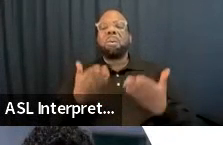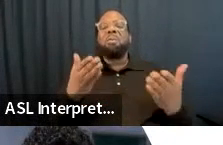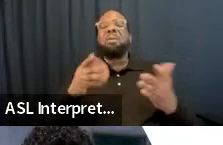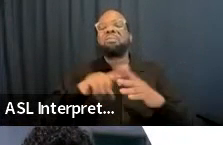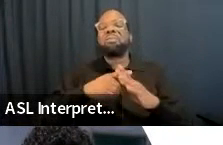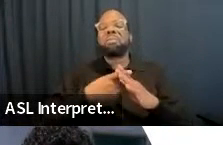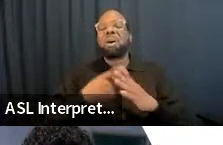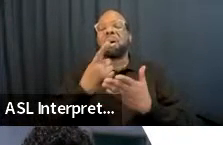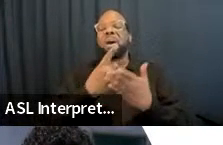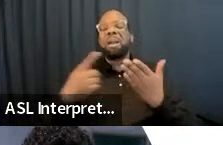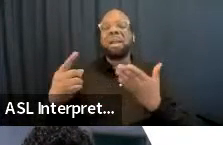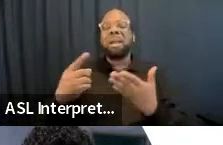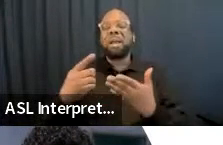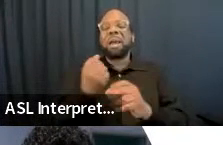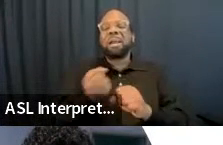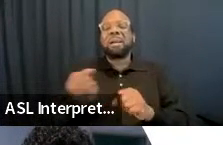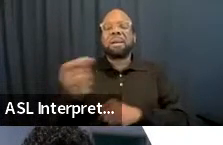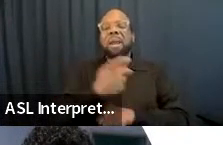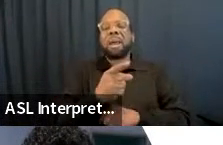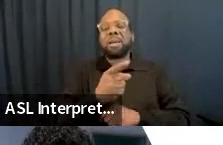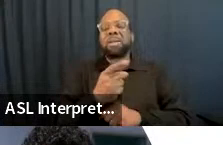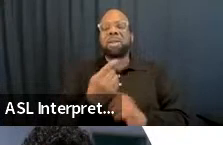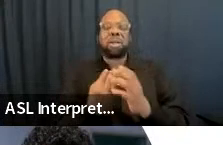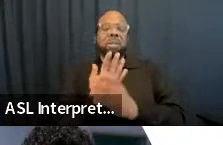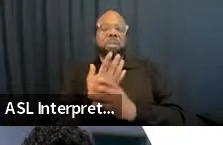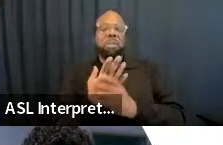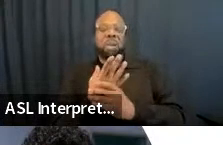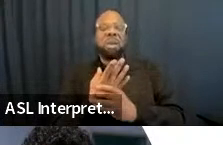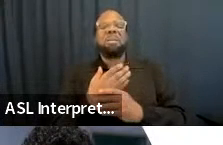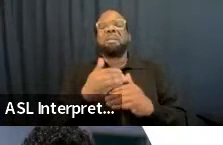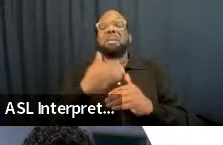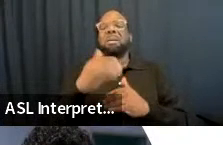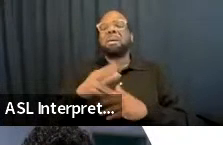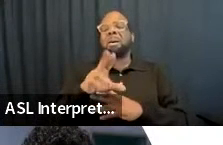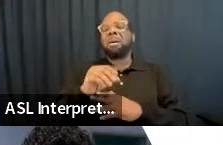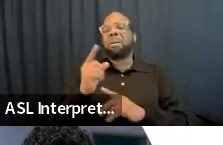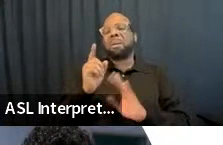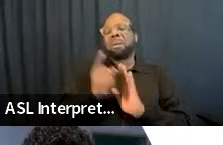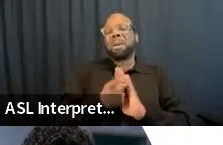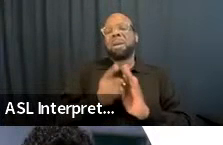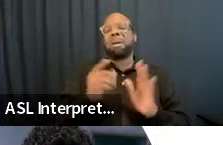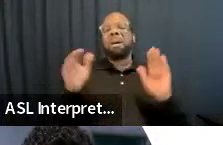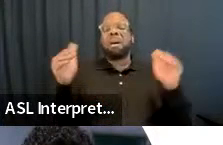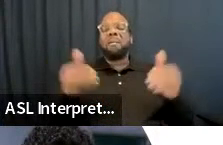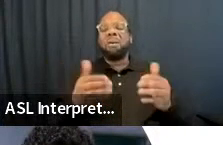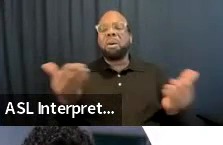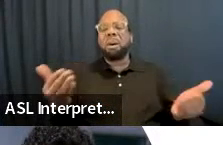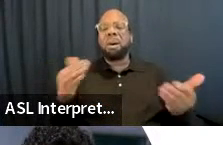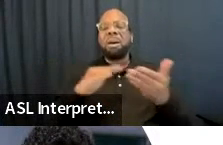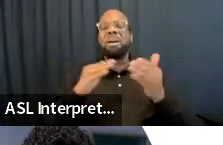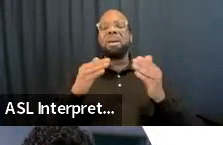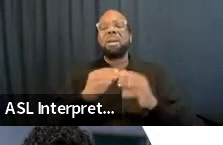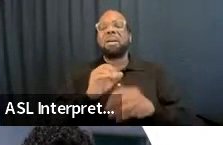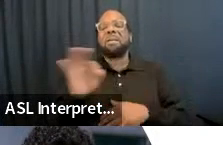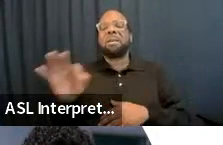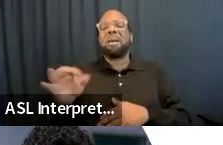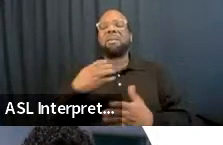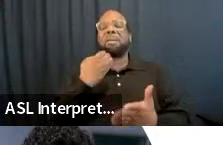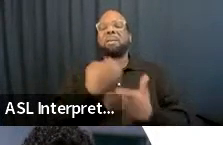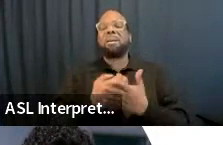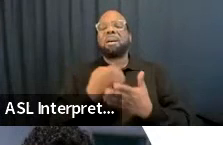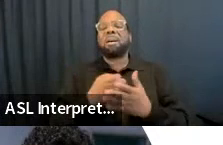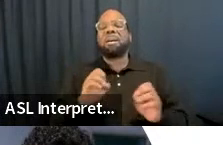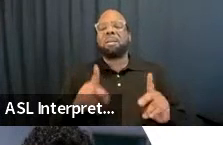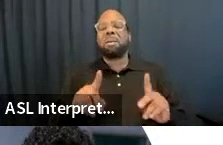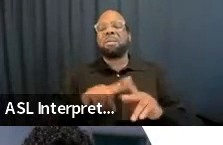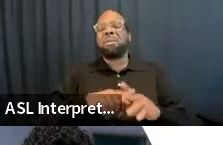spring. But I'll spend the next 30 minutes focused on City of Yes for Economic Opportunity, which is due to enter